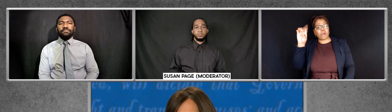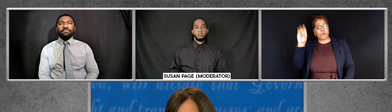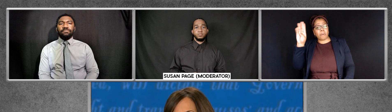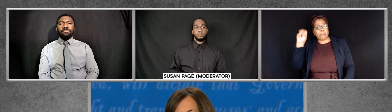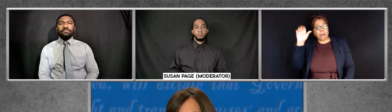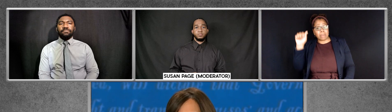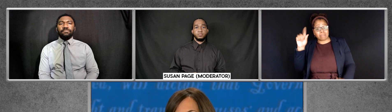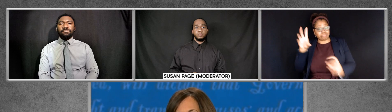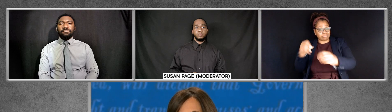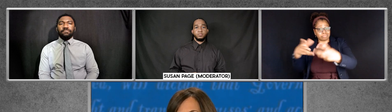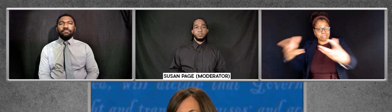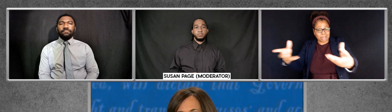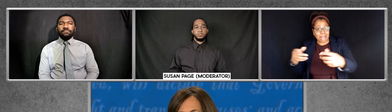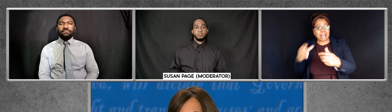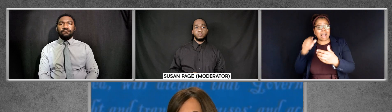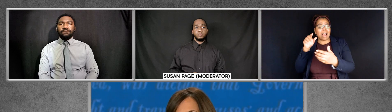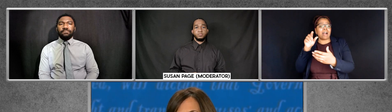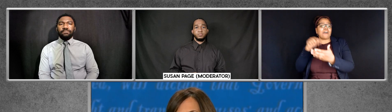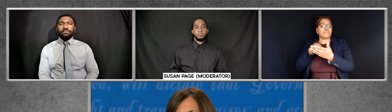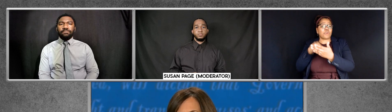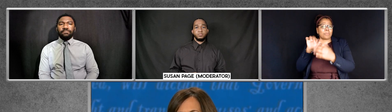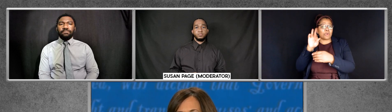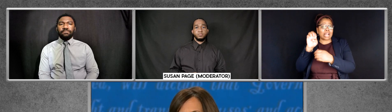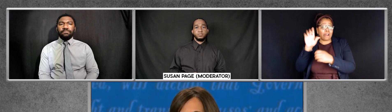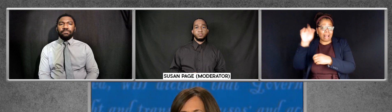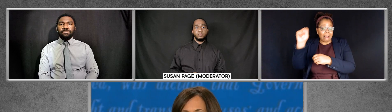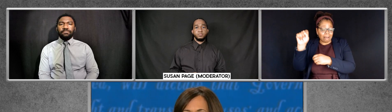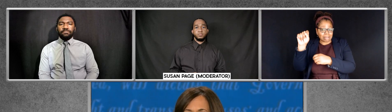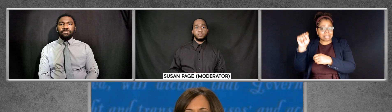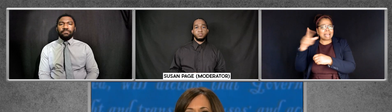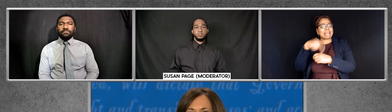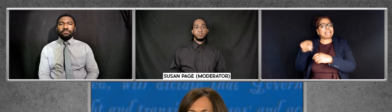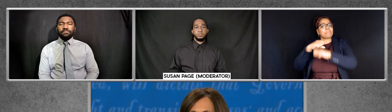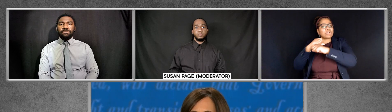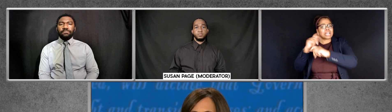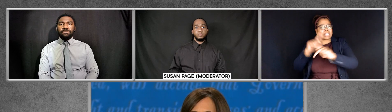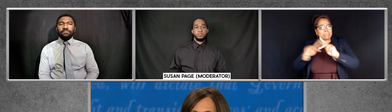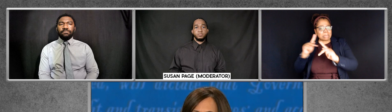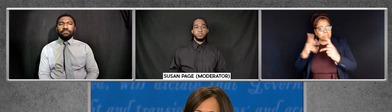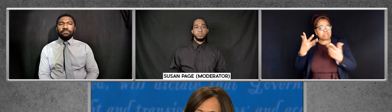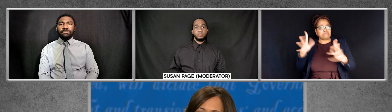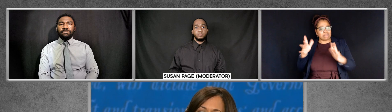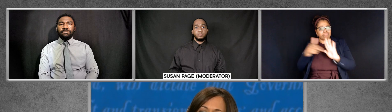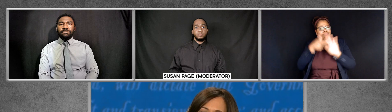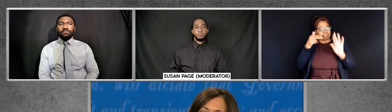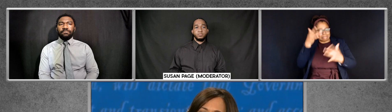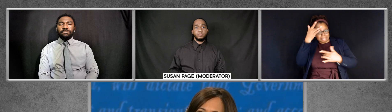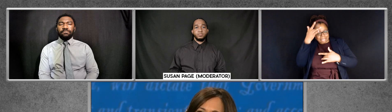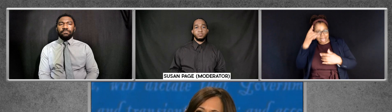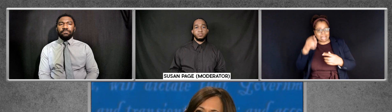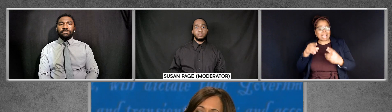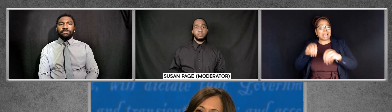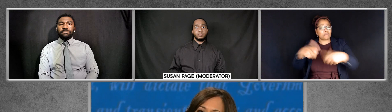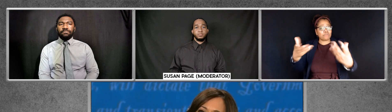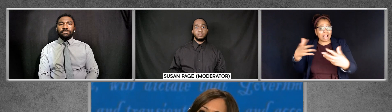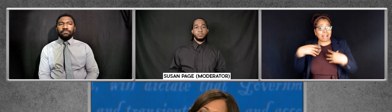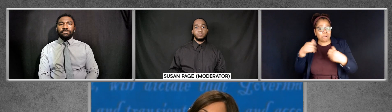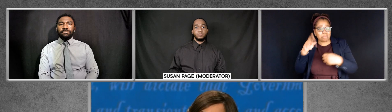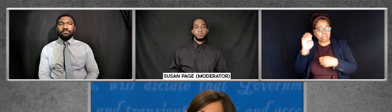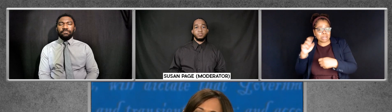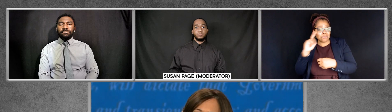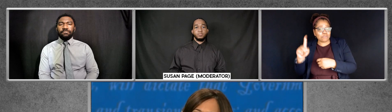to over 20 million Americans and protected people with pre-existing conditions. And what it also did is it saved those families who